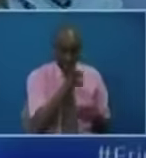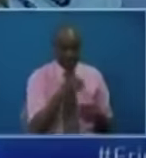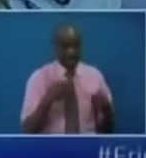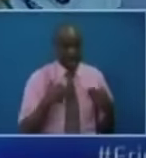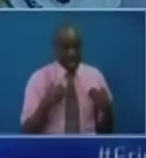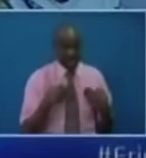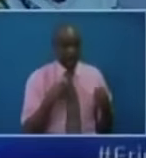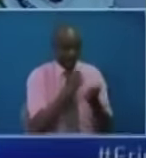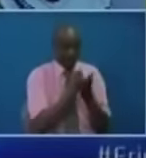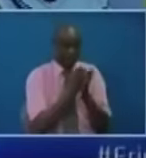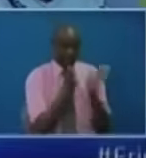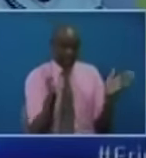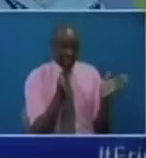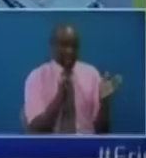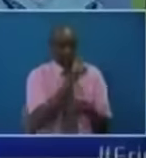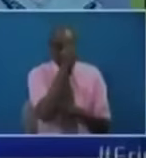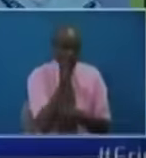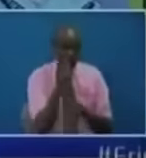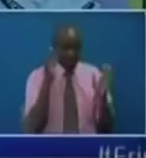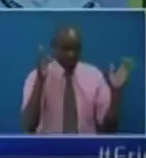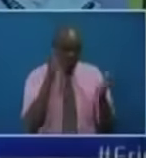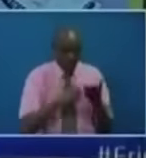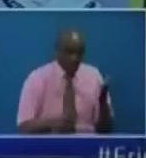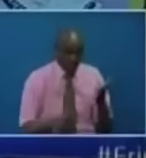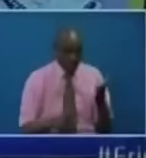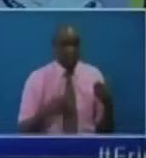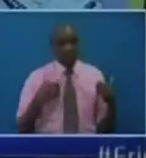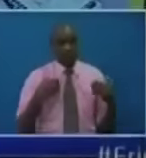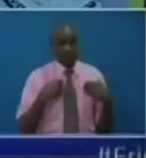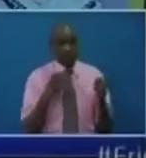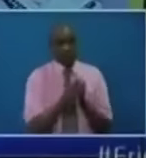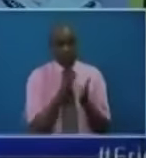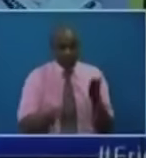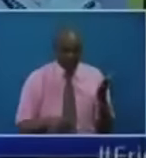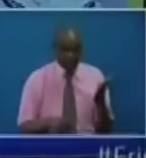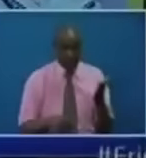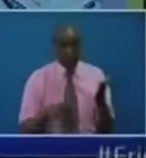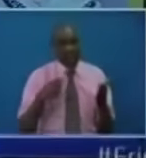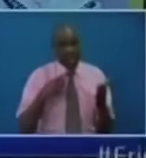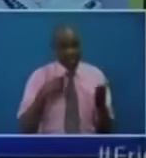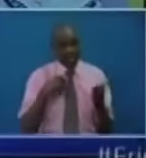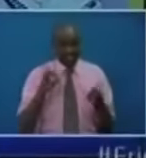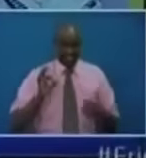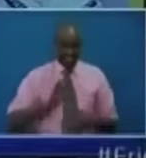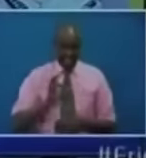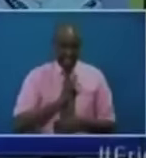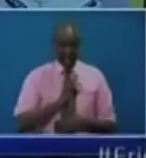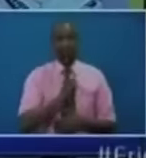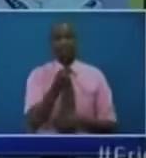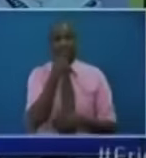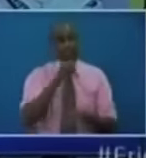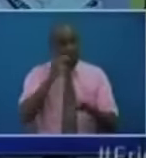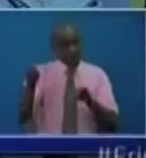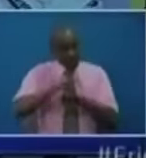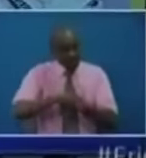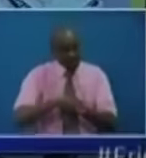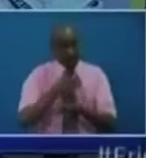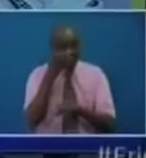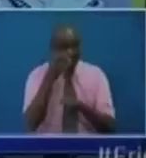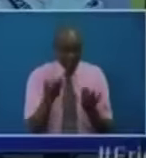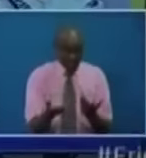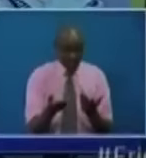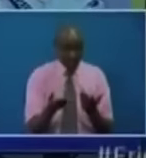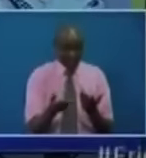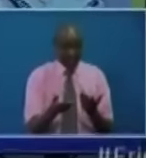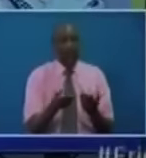the Auditor General raise queries, and we start you off with a look at the staff medical cover. Well, according to the Auditor